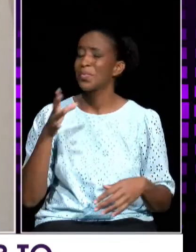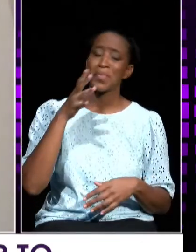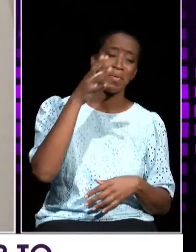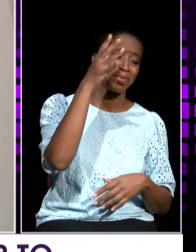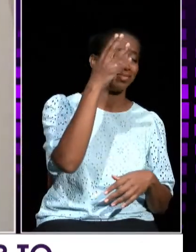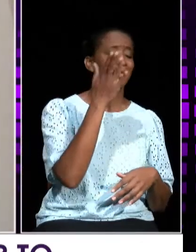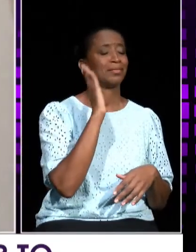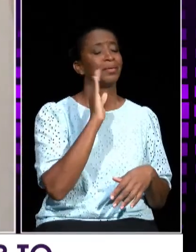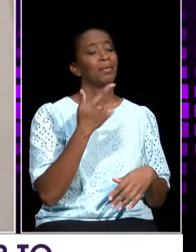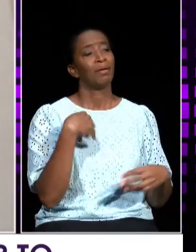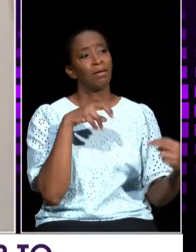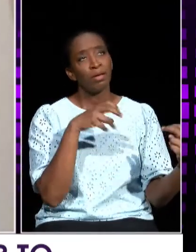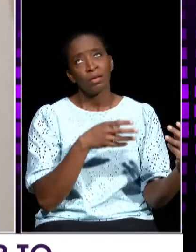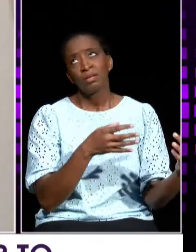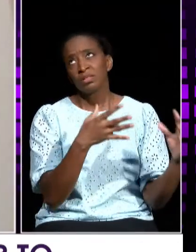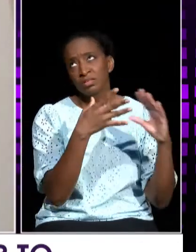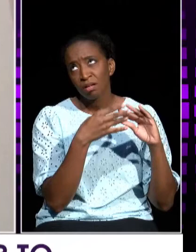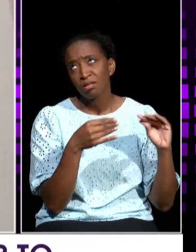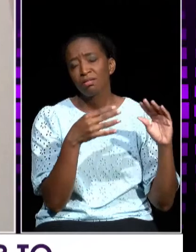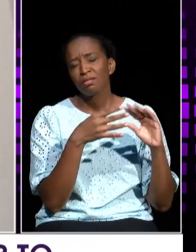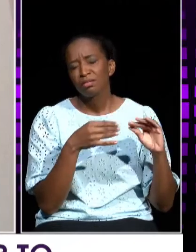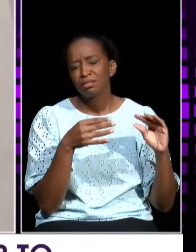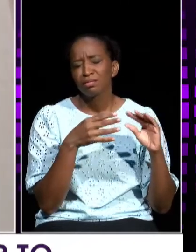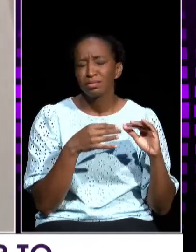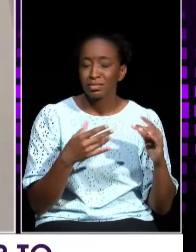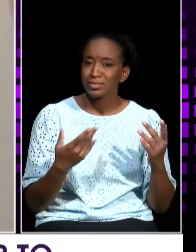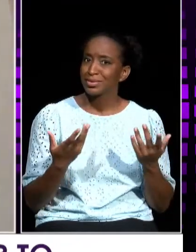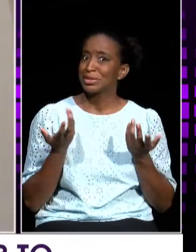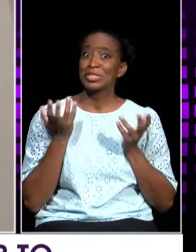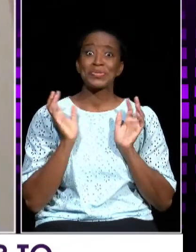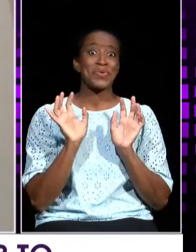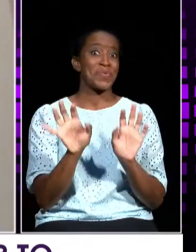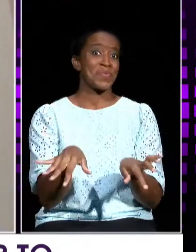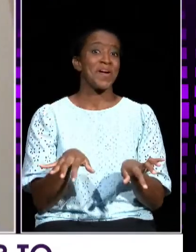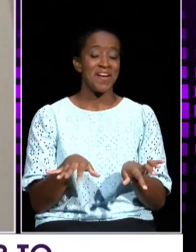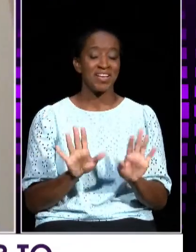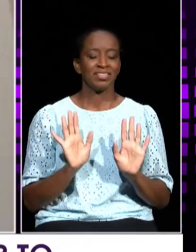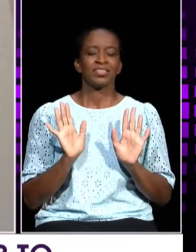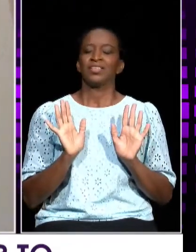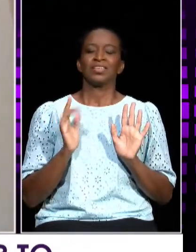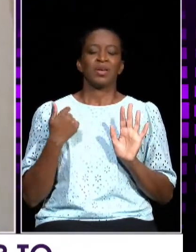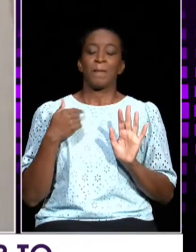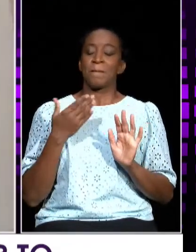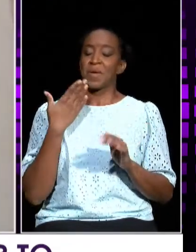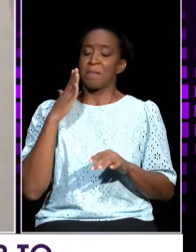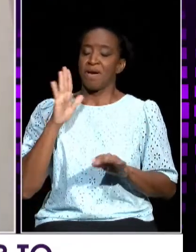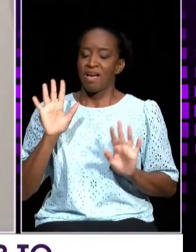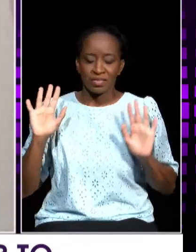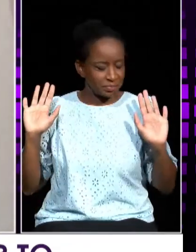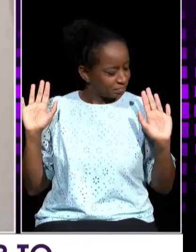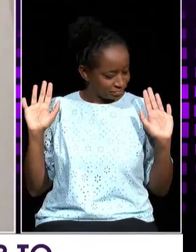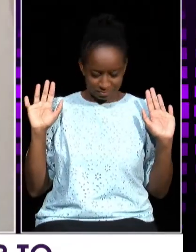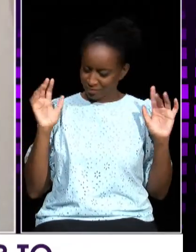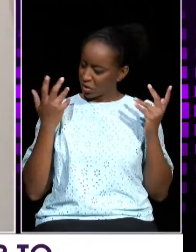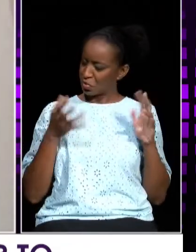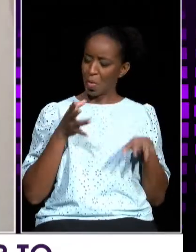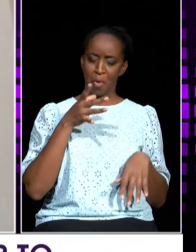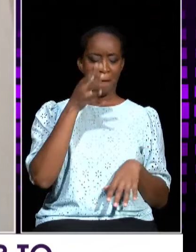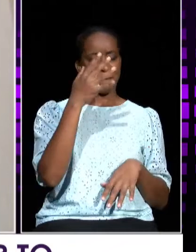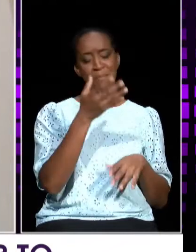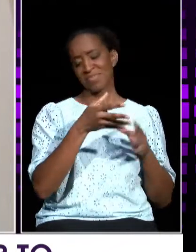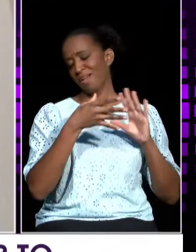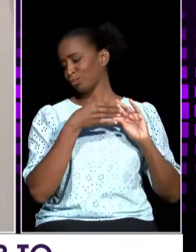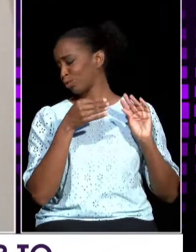me why you did that. Sometimes children just, children will respond to different things differently. So those are